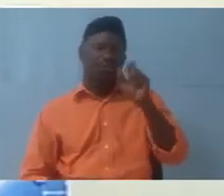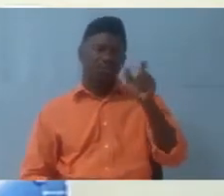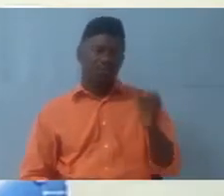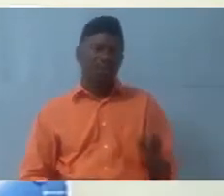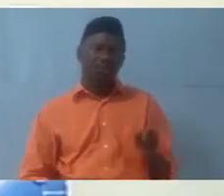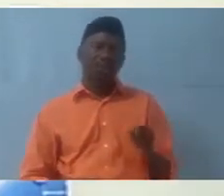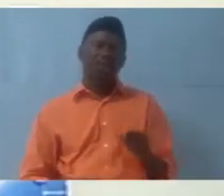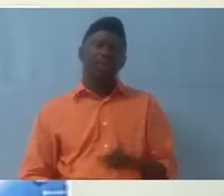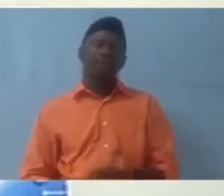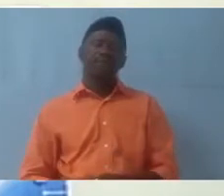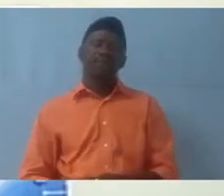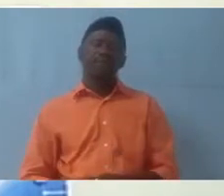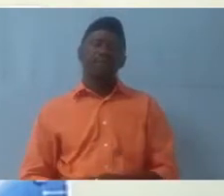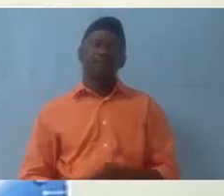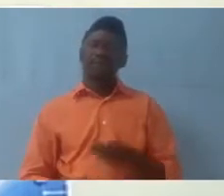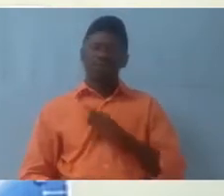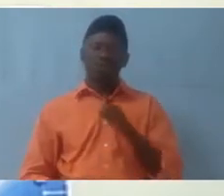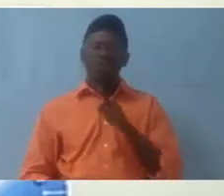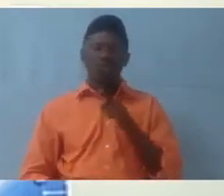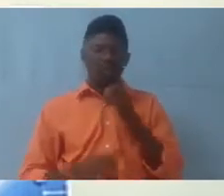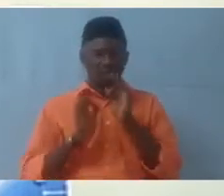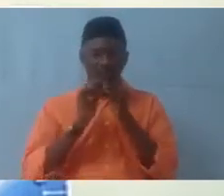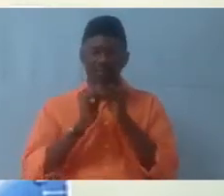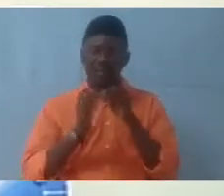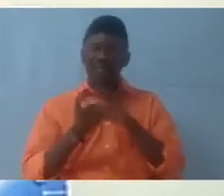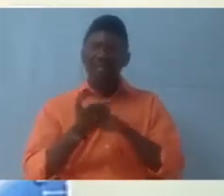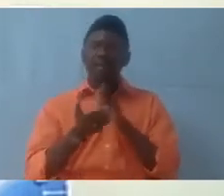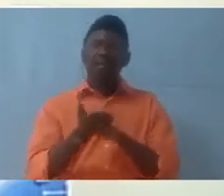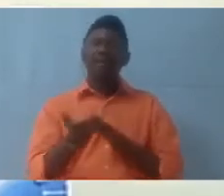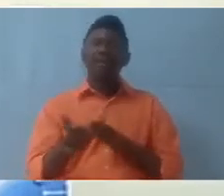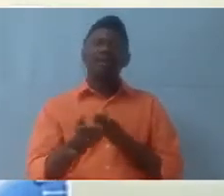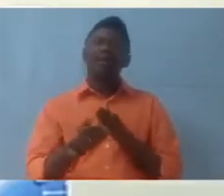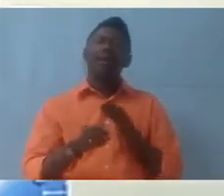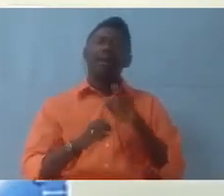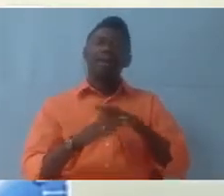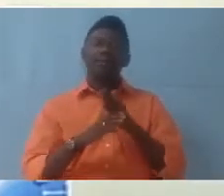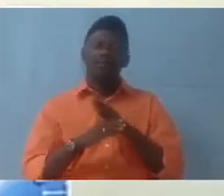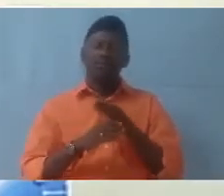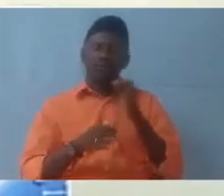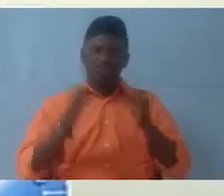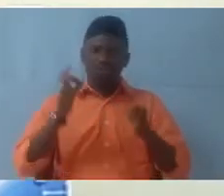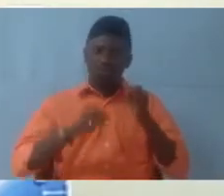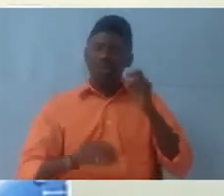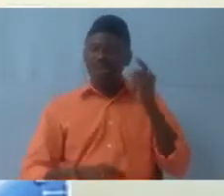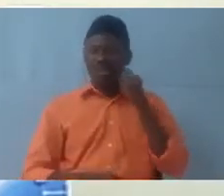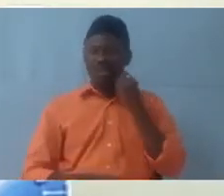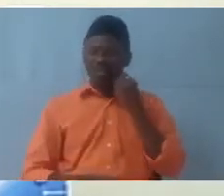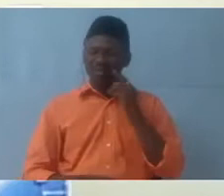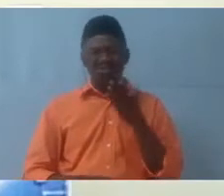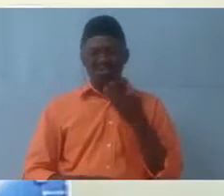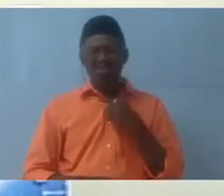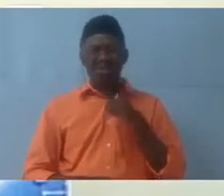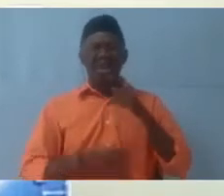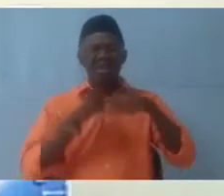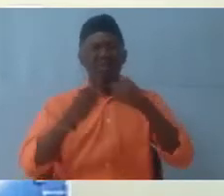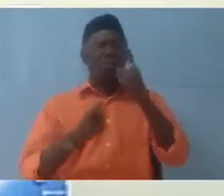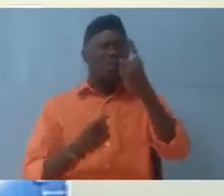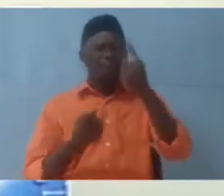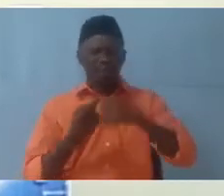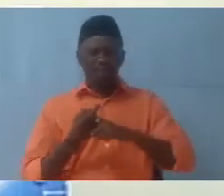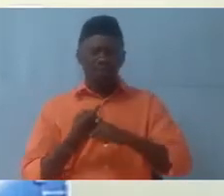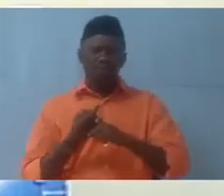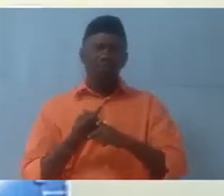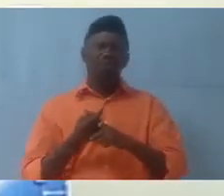I could not tell the timeline between the judgment and the call, but it would have been a month or two because I was eventually